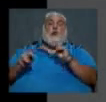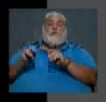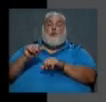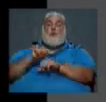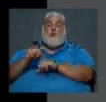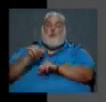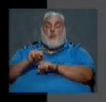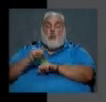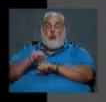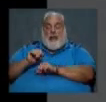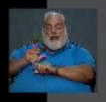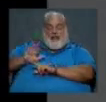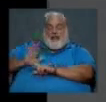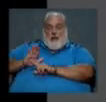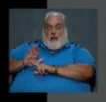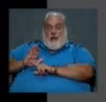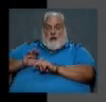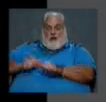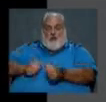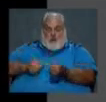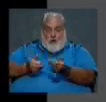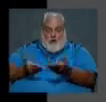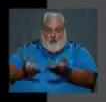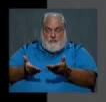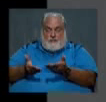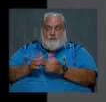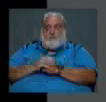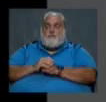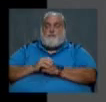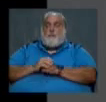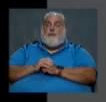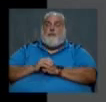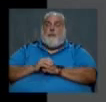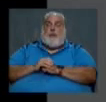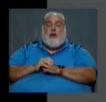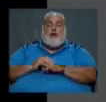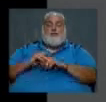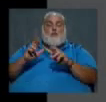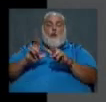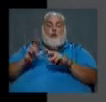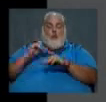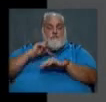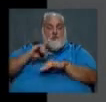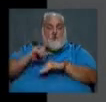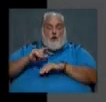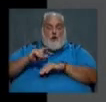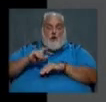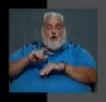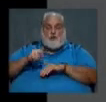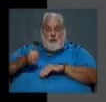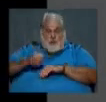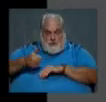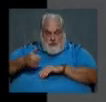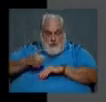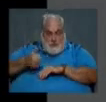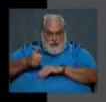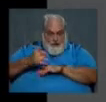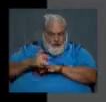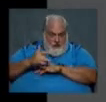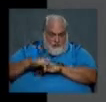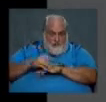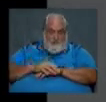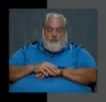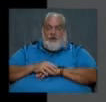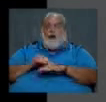being proposed. Provisions for readily accessible public or quasi-public transportation, and access